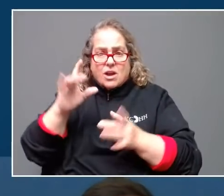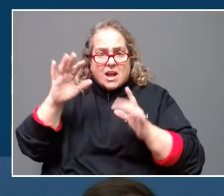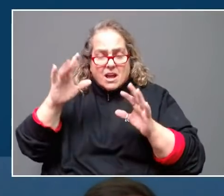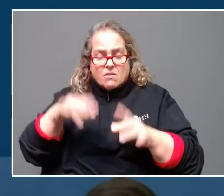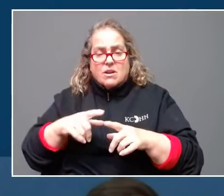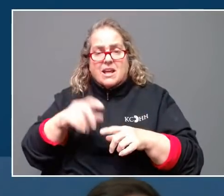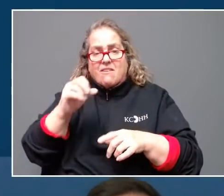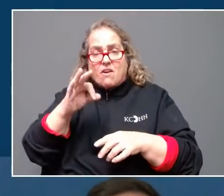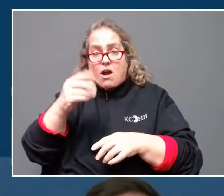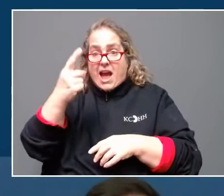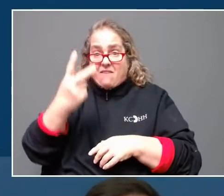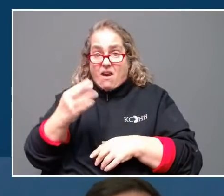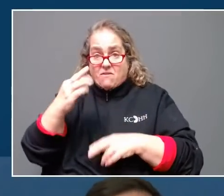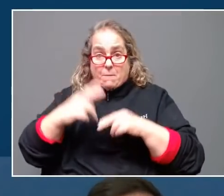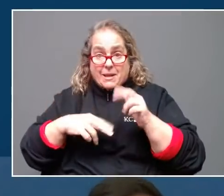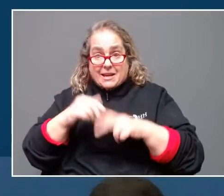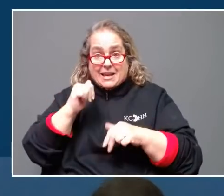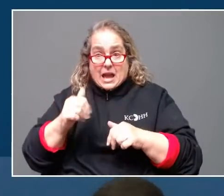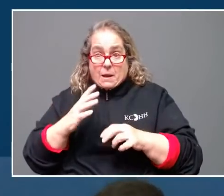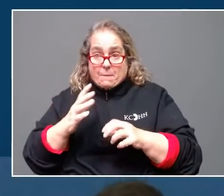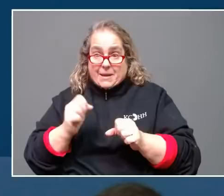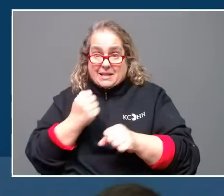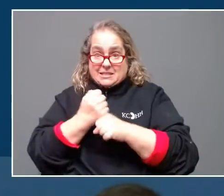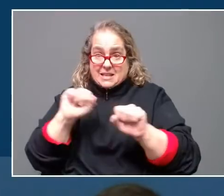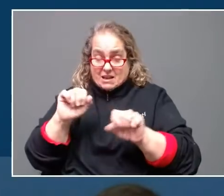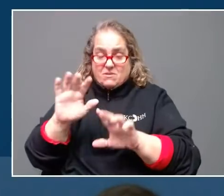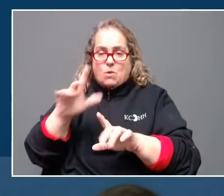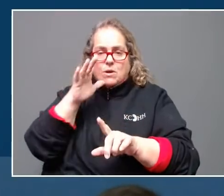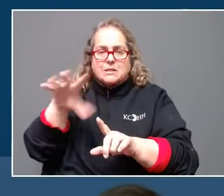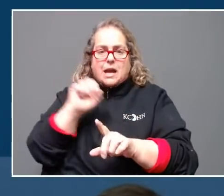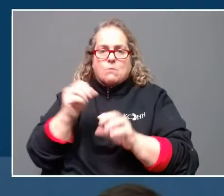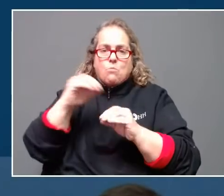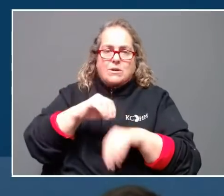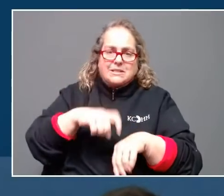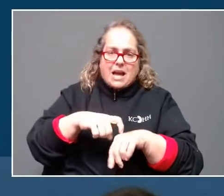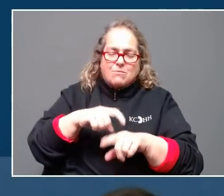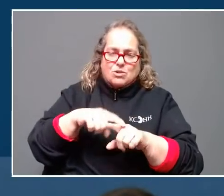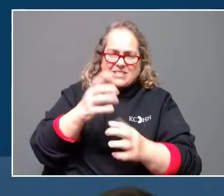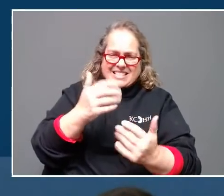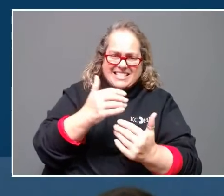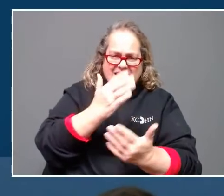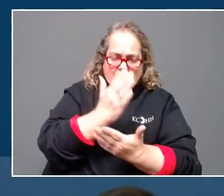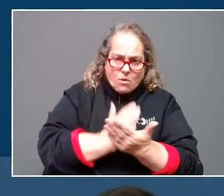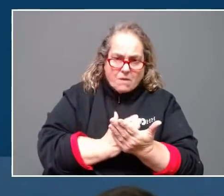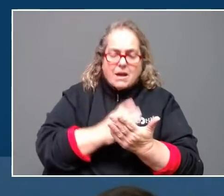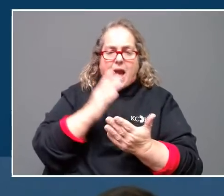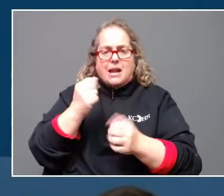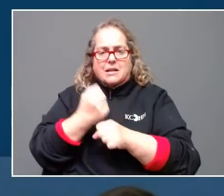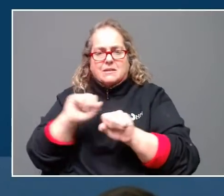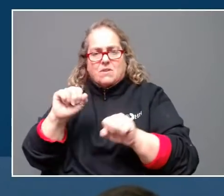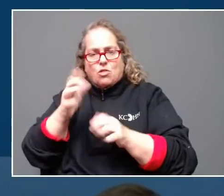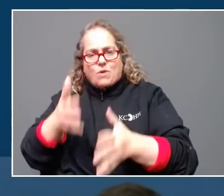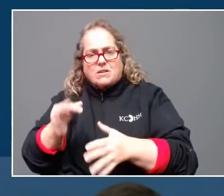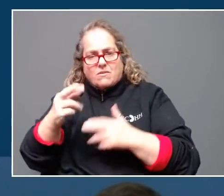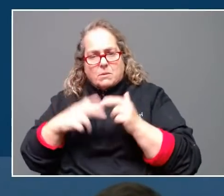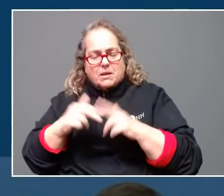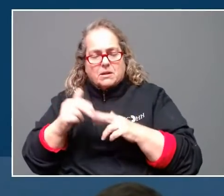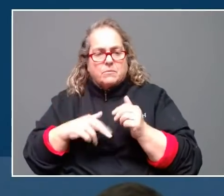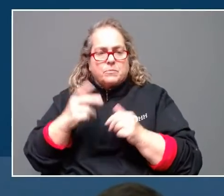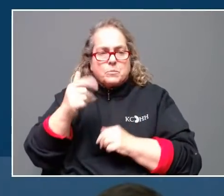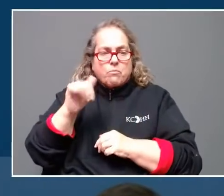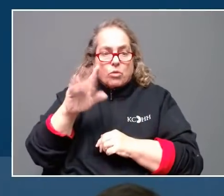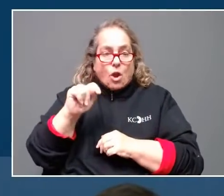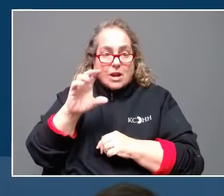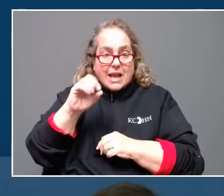building can be salvaged. That is going to take more time. Hart County, moving along. Hickman County,